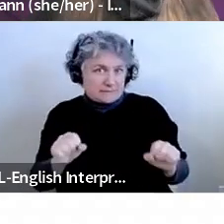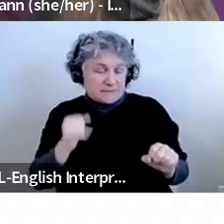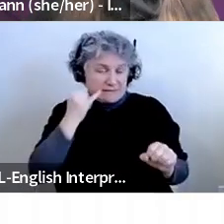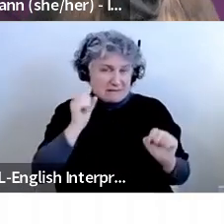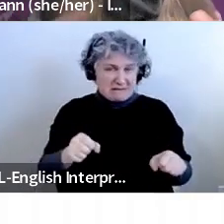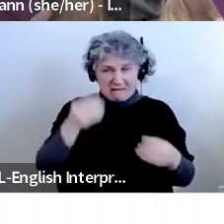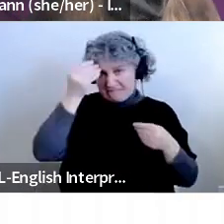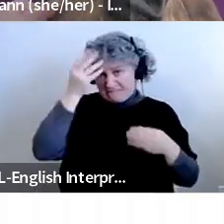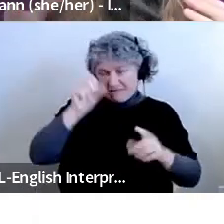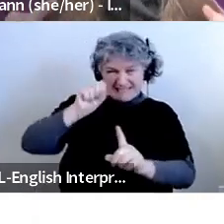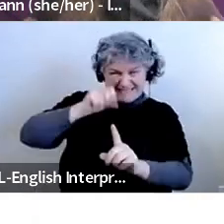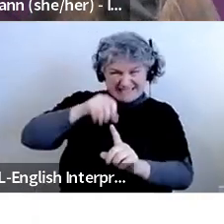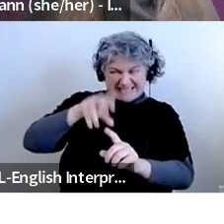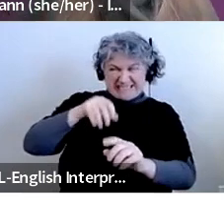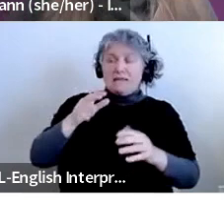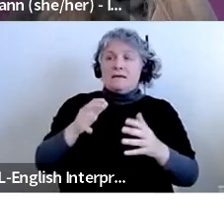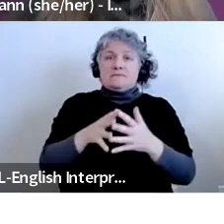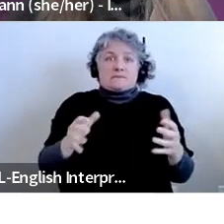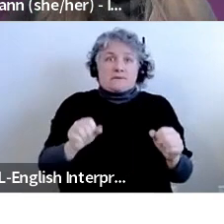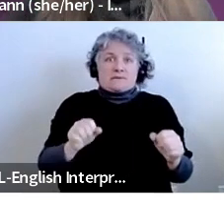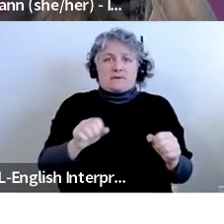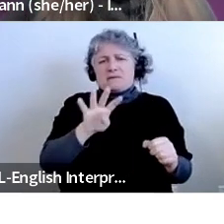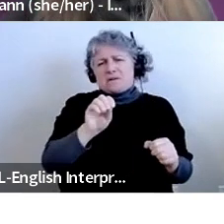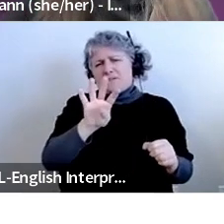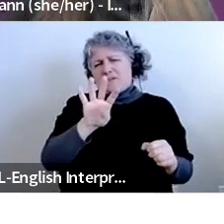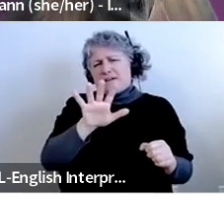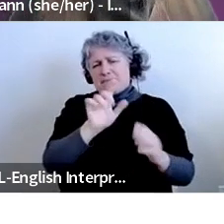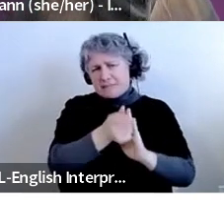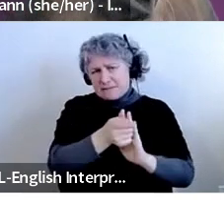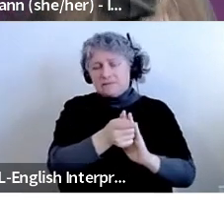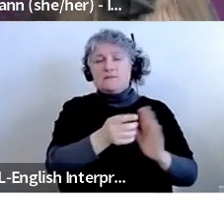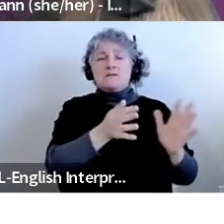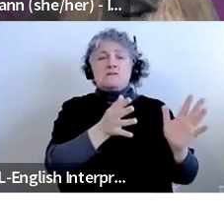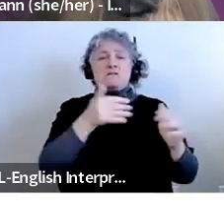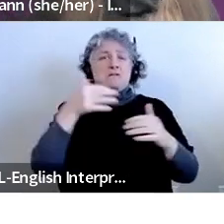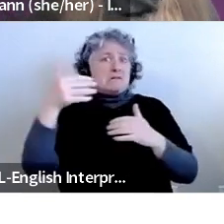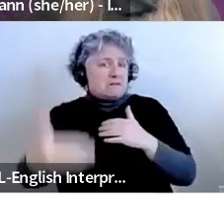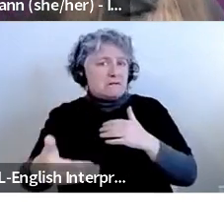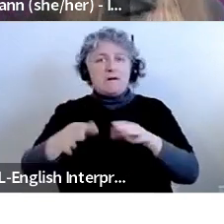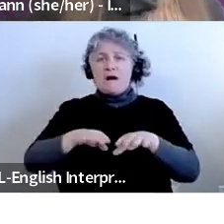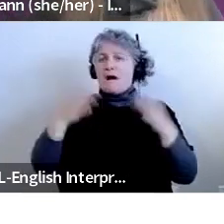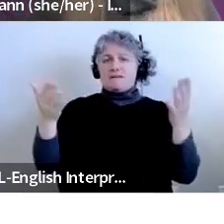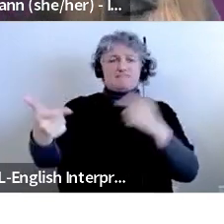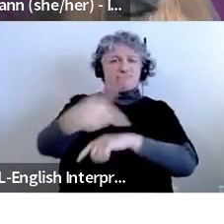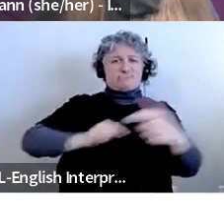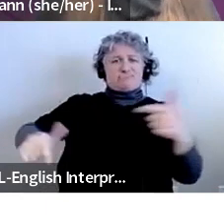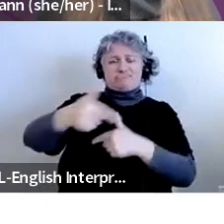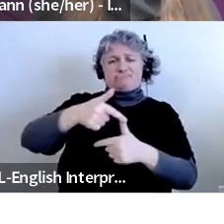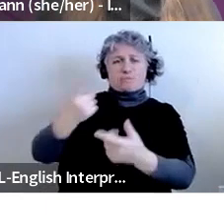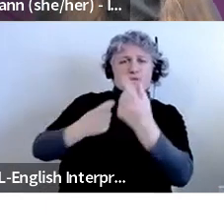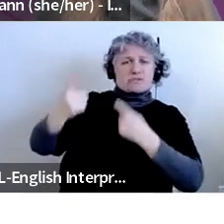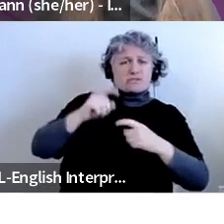the content up front, I'll take about 40 to 45 minutes to do that. And then after that, we will open up the floor for